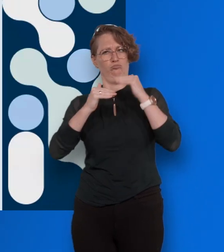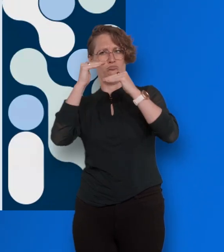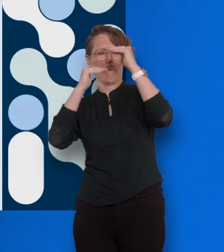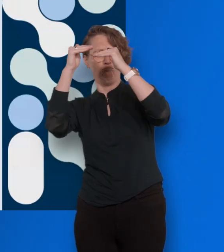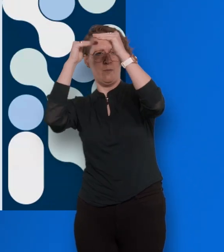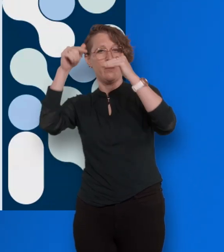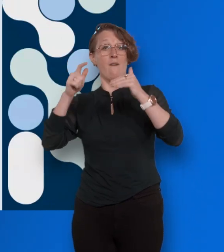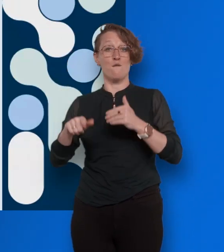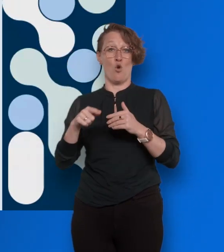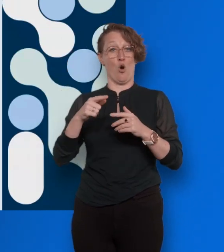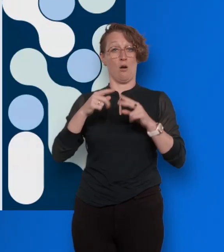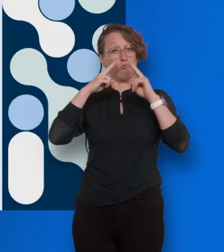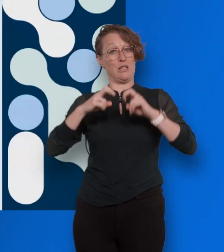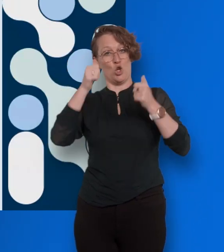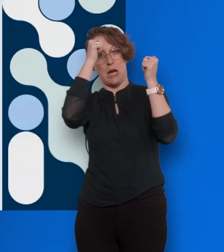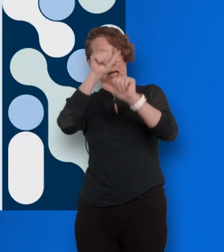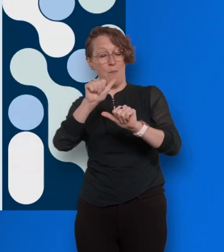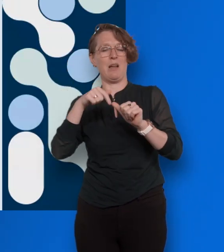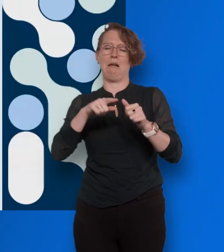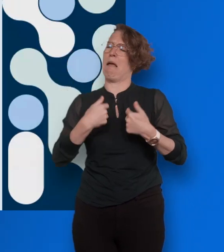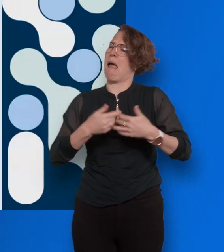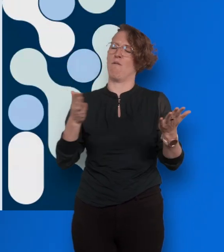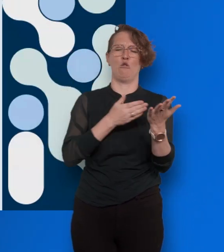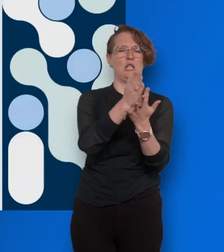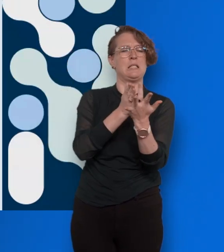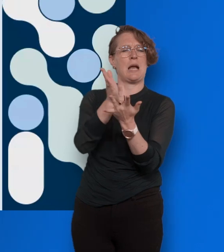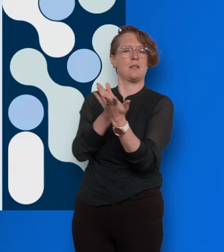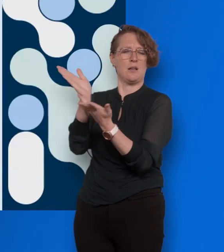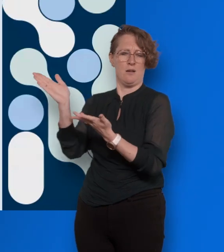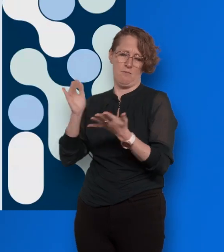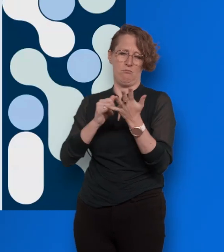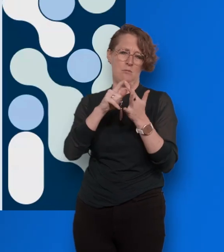sector. And the next slide, please, Vanilla.